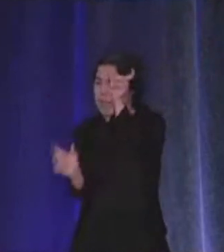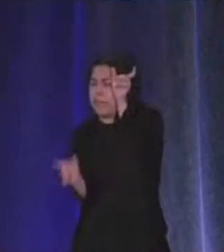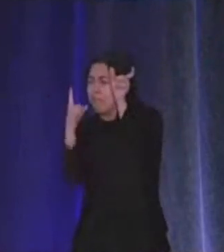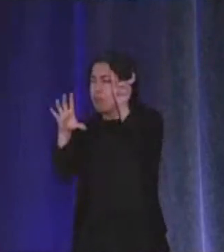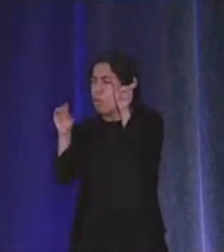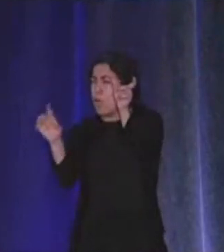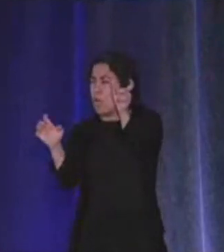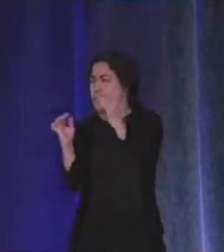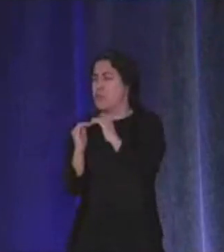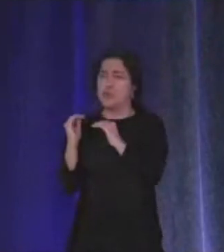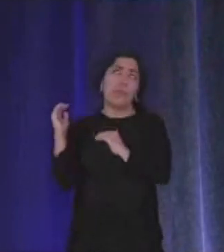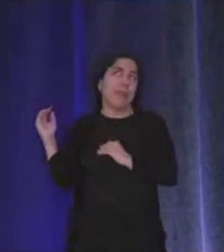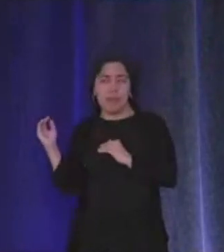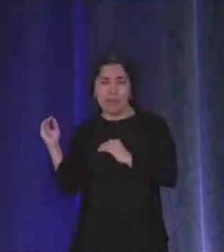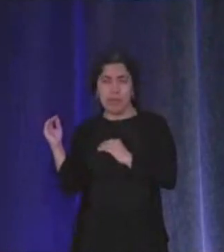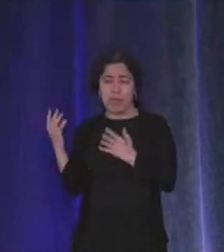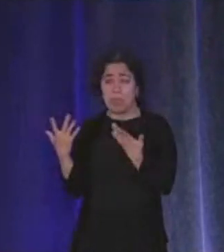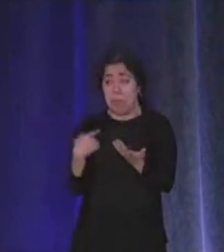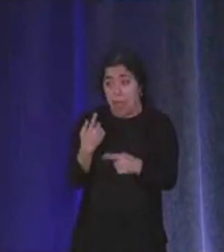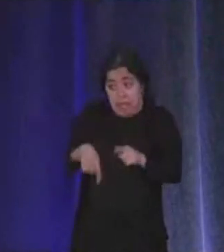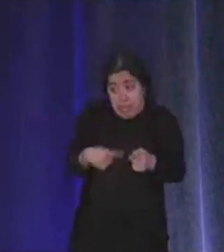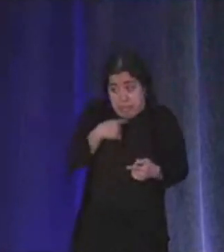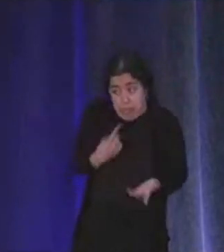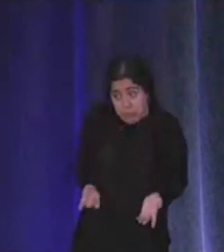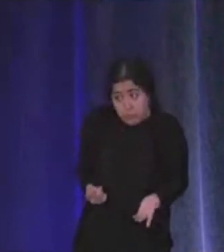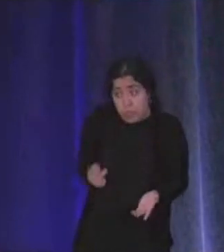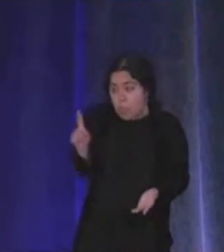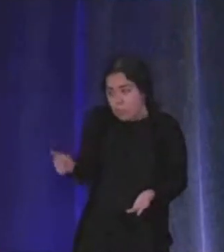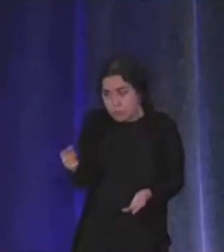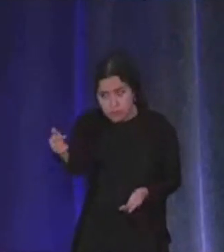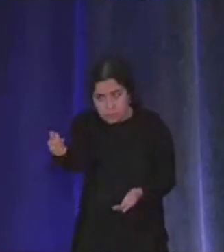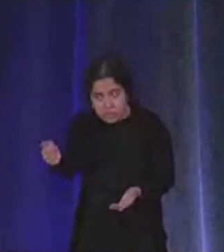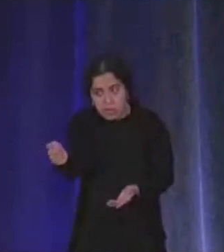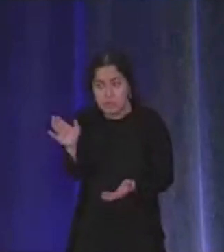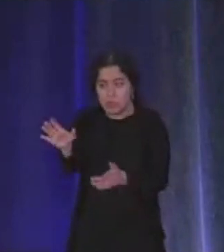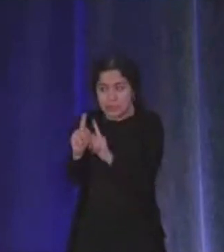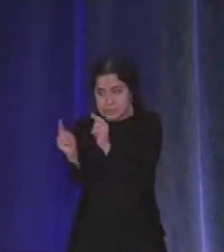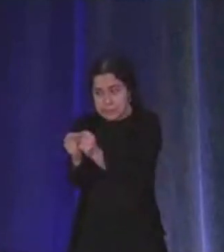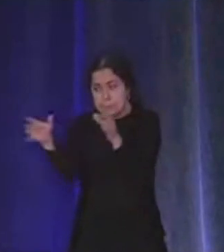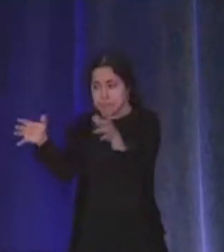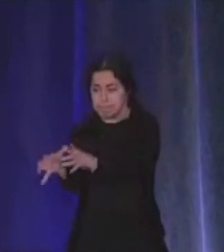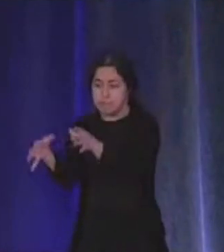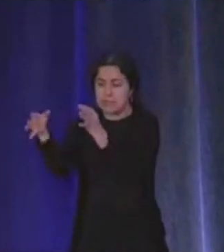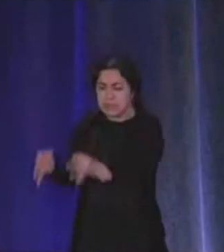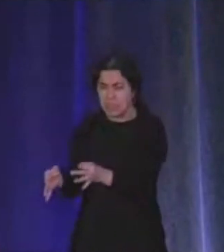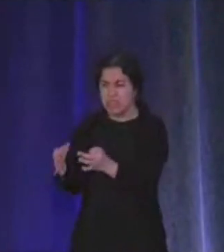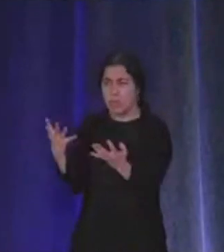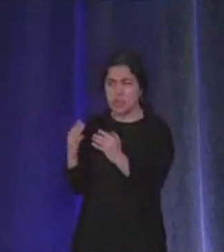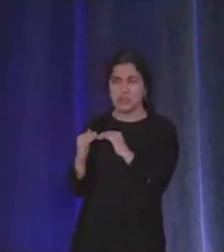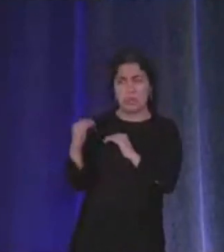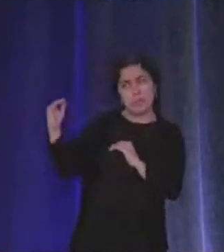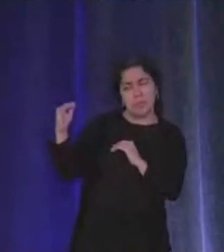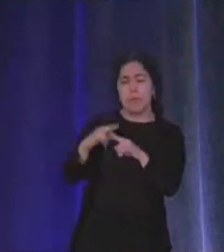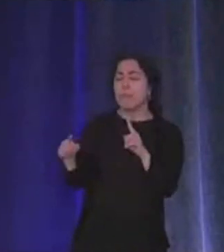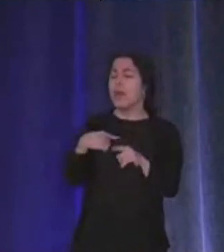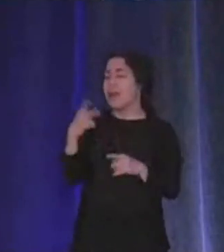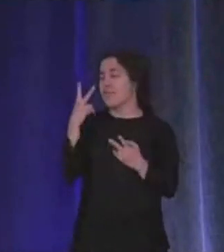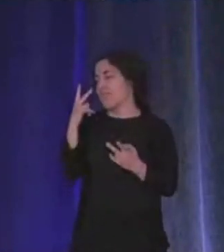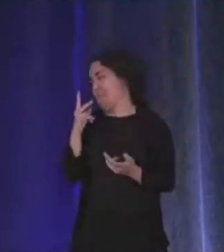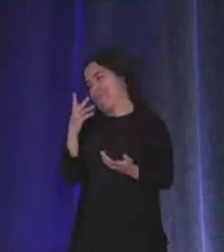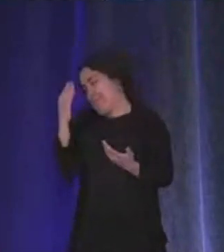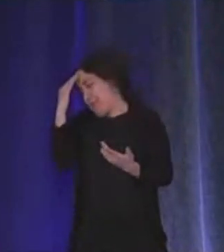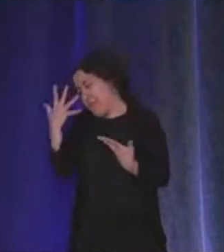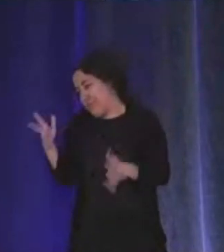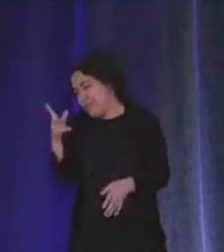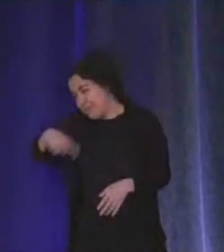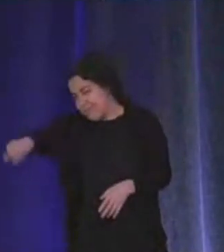really too many lines of code. Only you and your team can really decide that. However, I'm sure we all have seen an